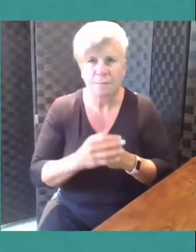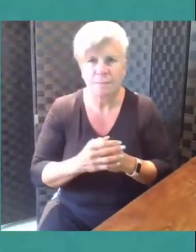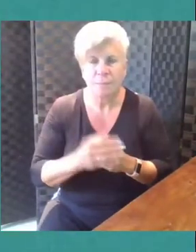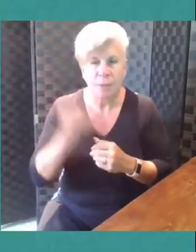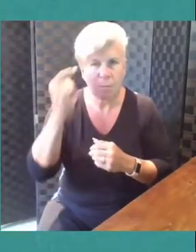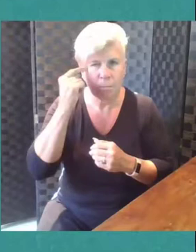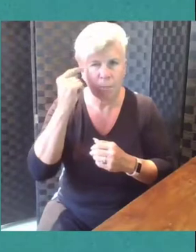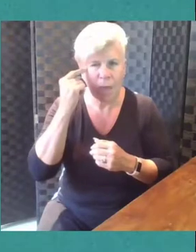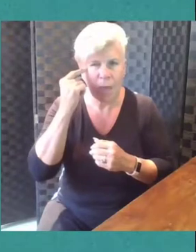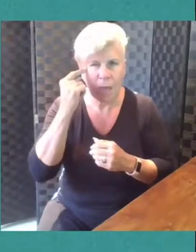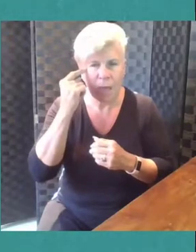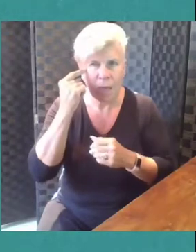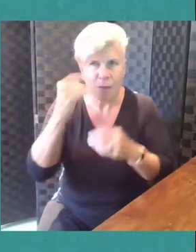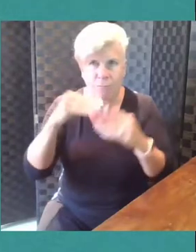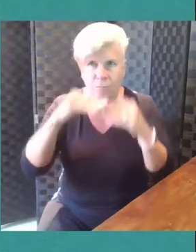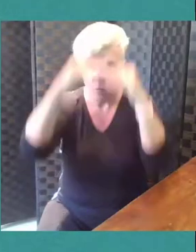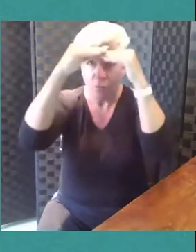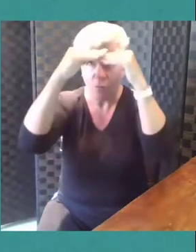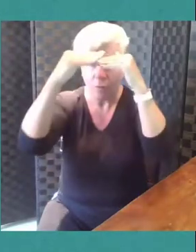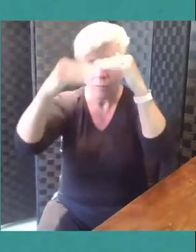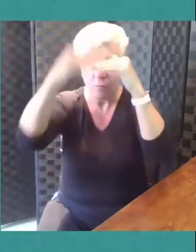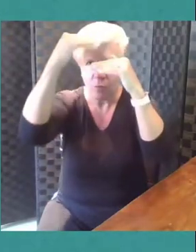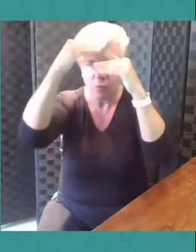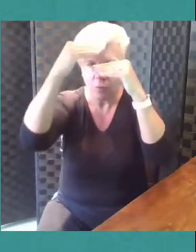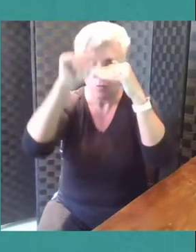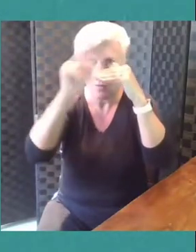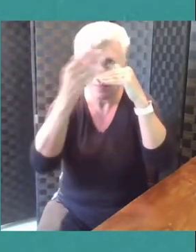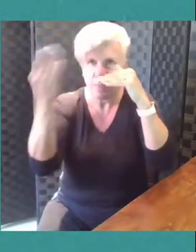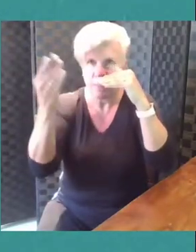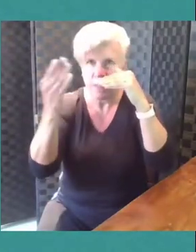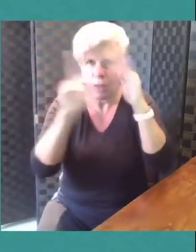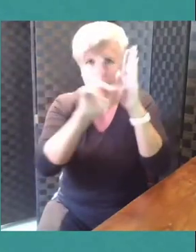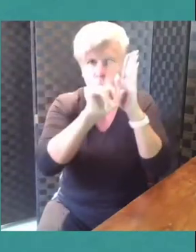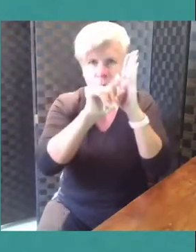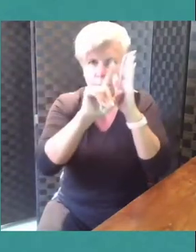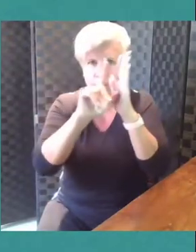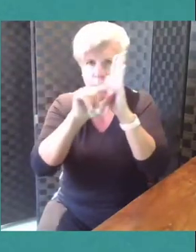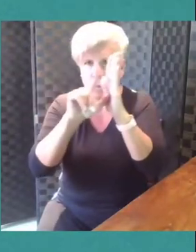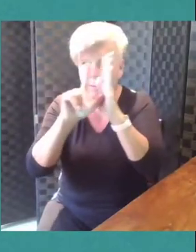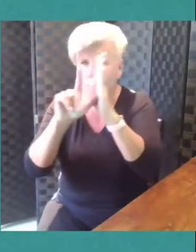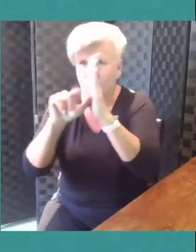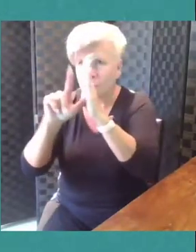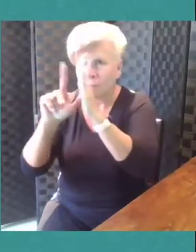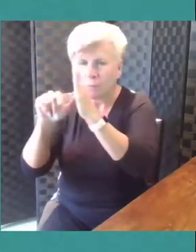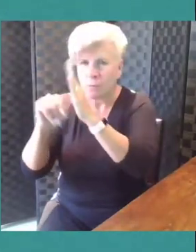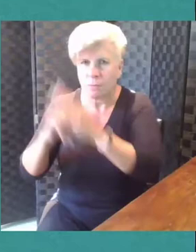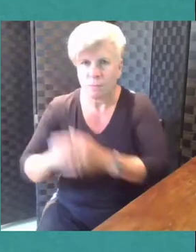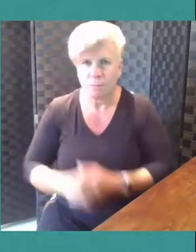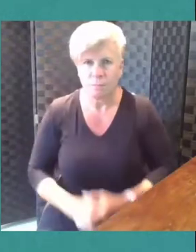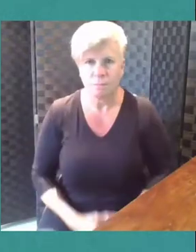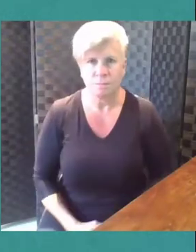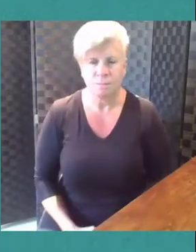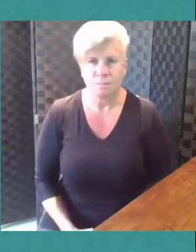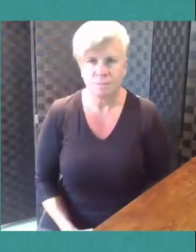Your mind can be full of one thing, one moment at a time.